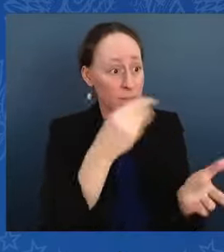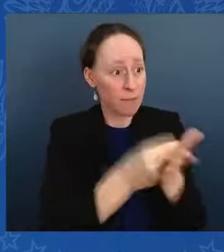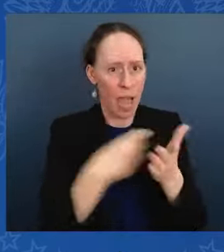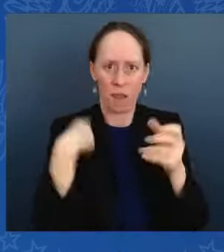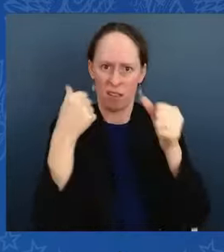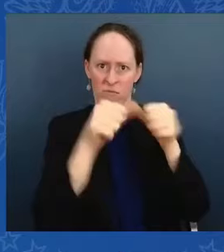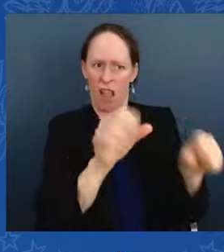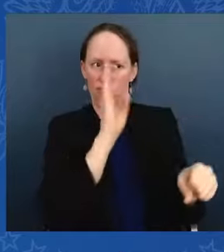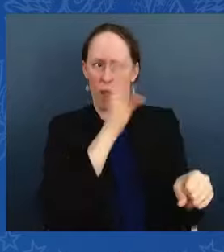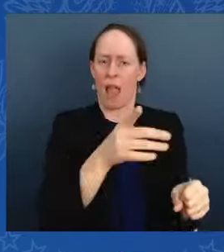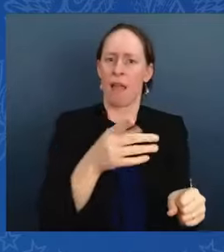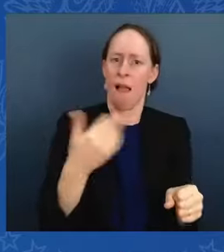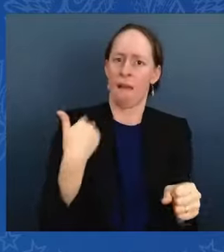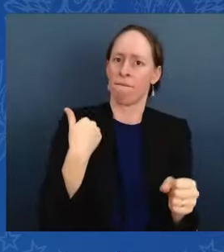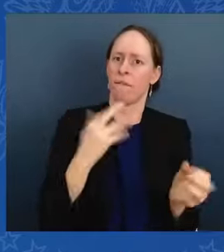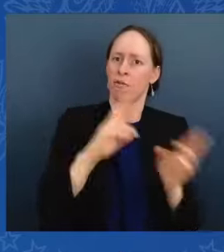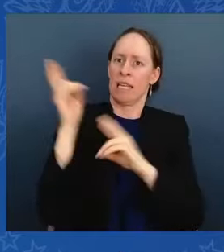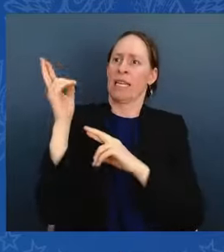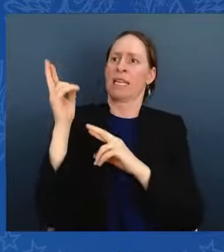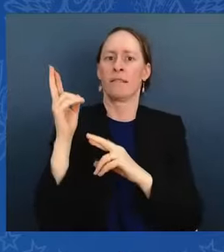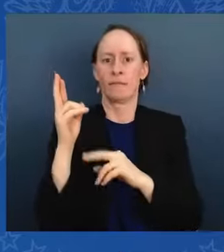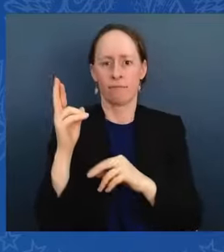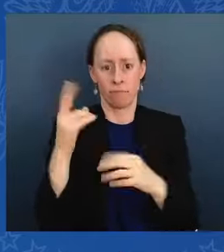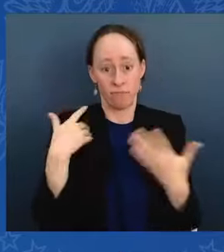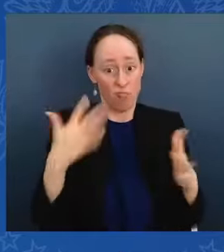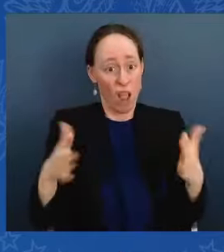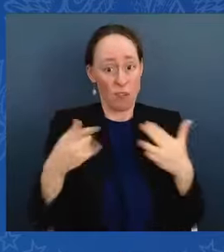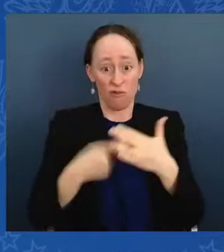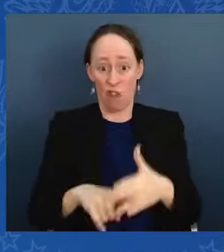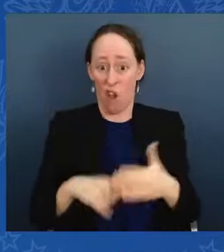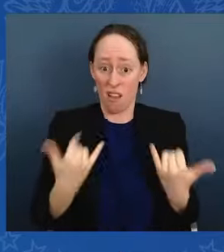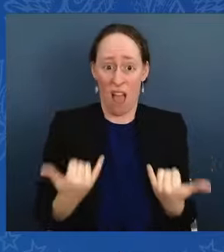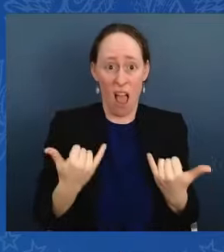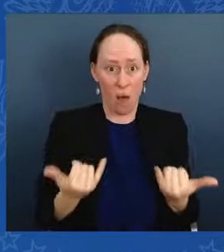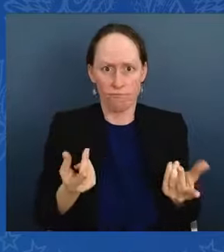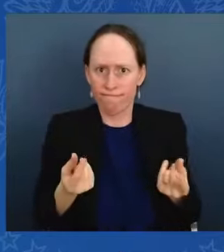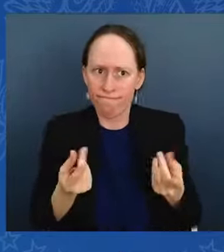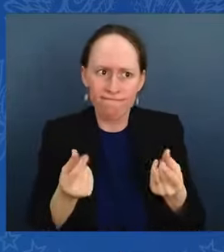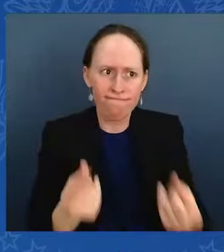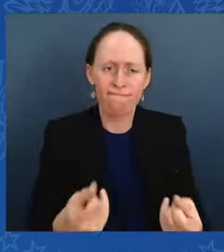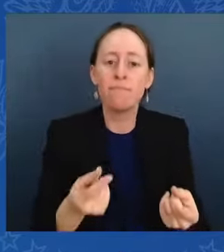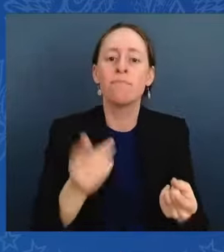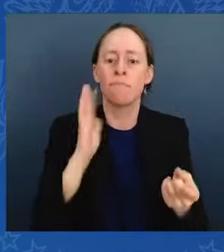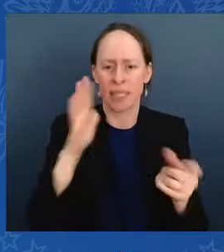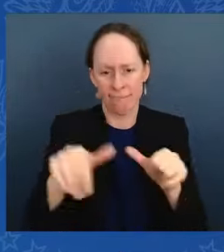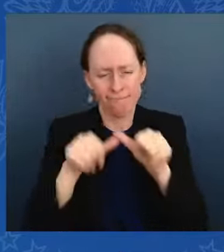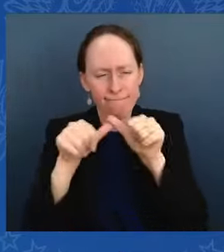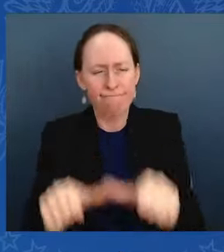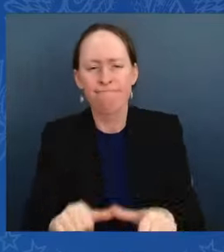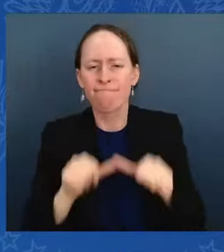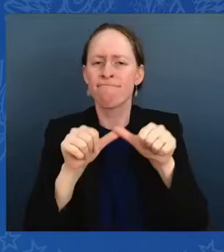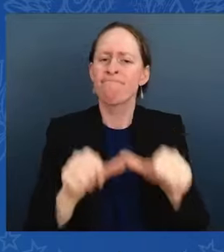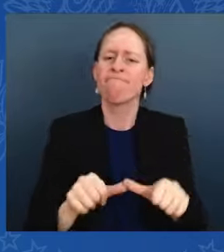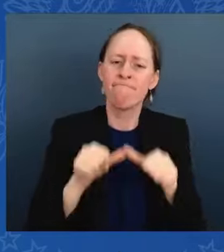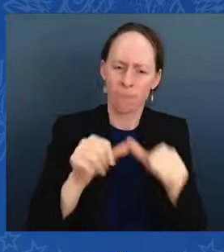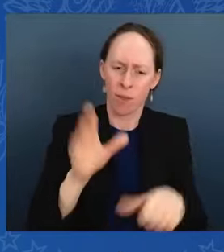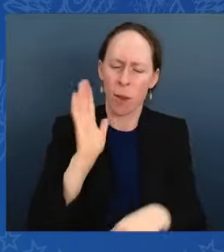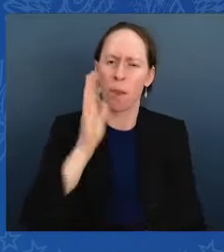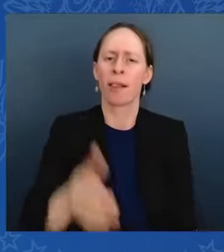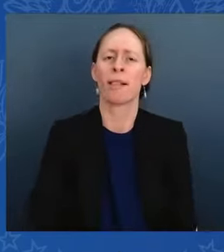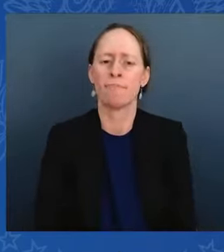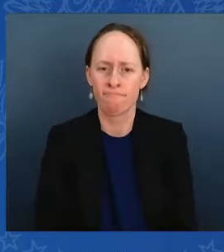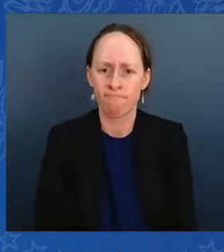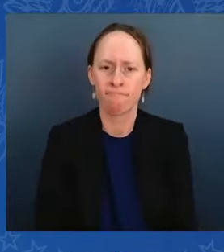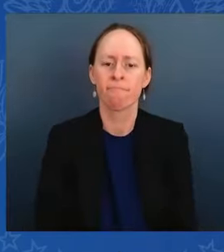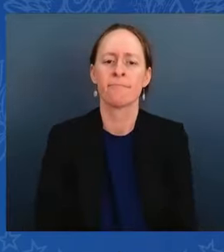delivered. It's being delivered now, directly, with more to come. But folks, this entire project is